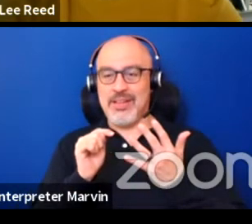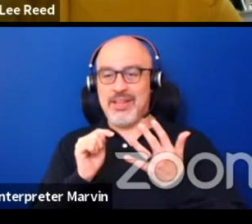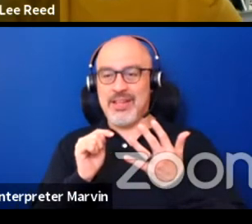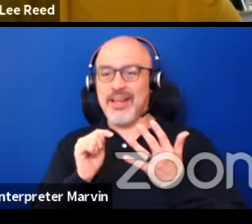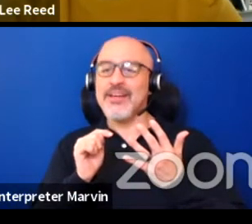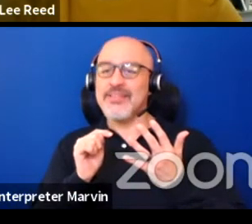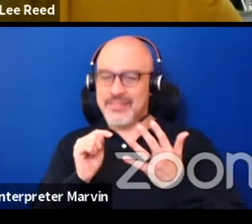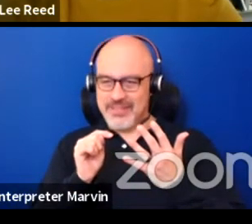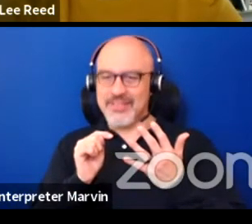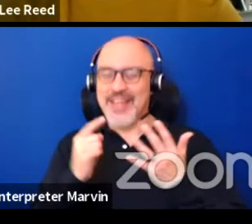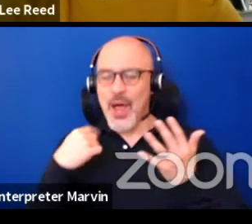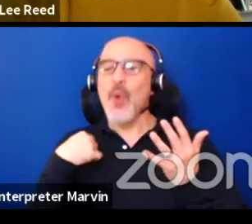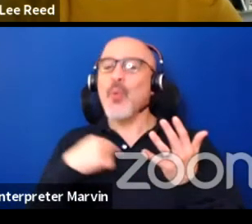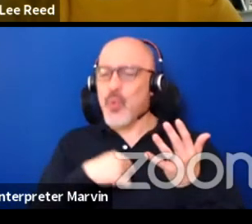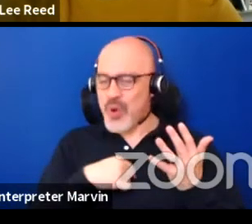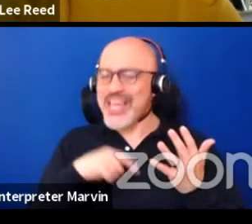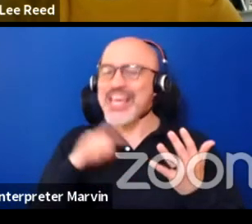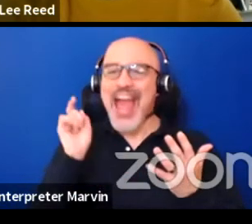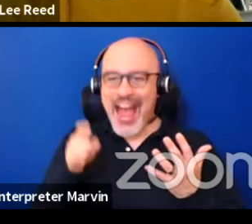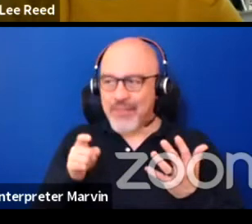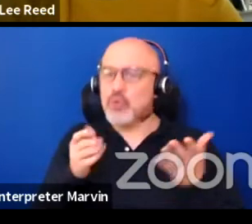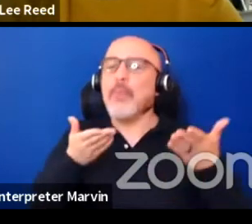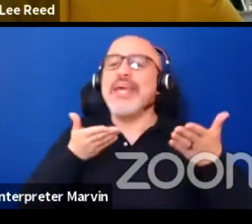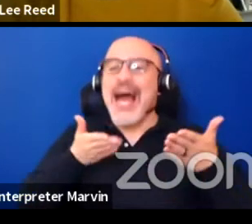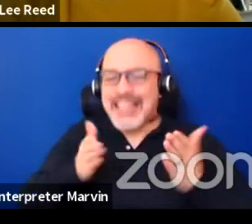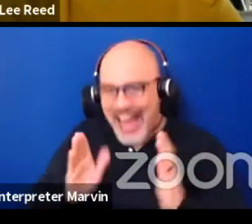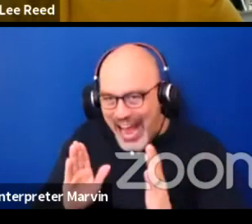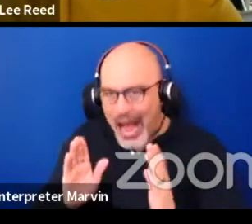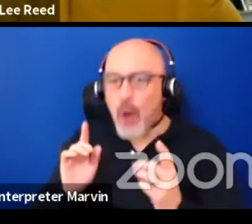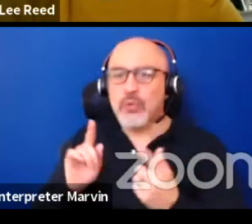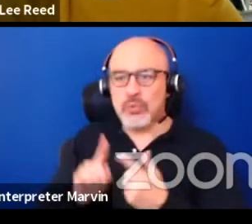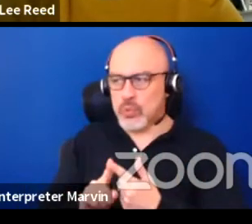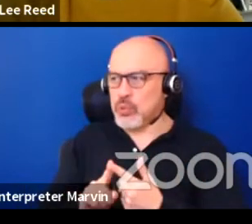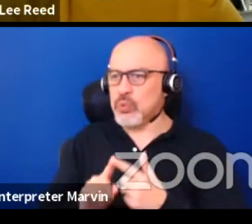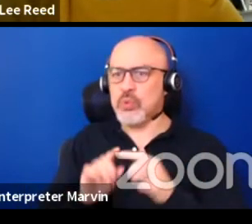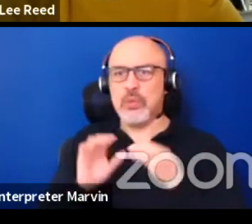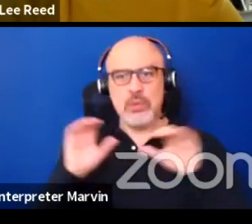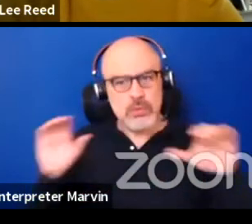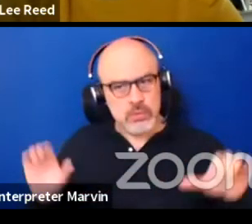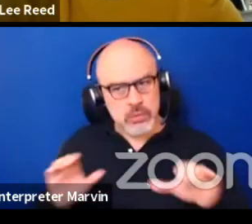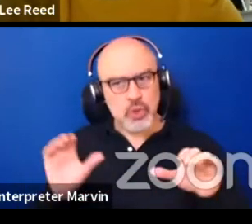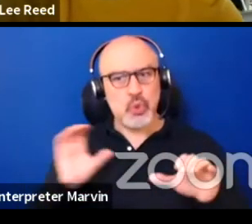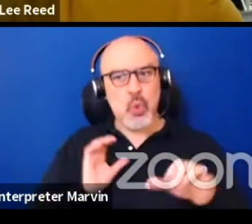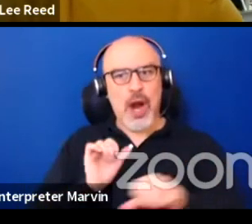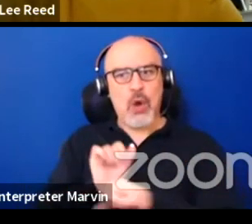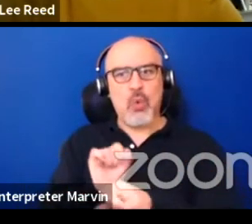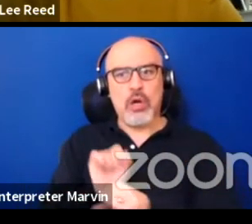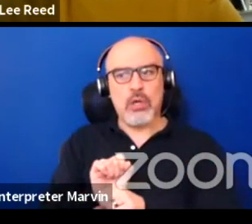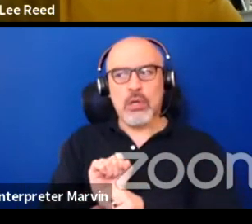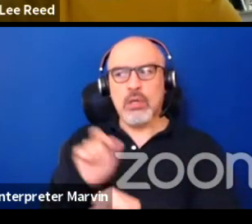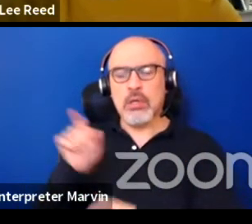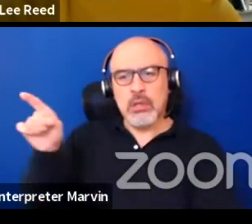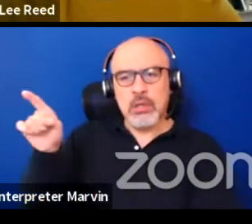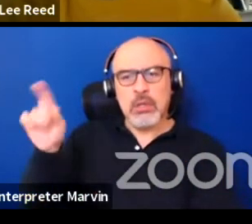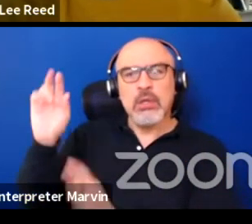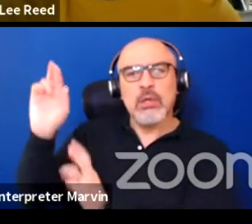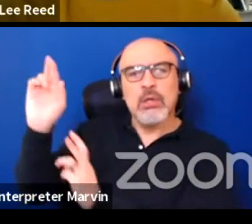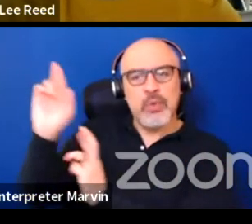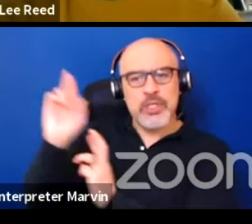I think we have to be allowed to do our work and be respected for our